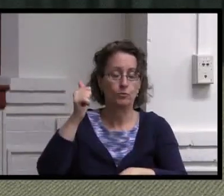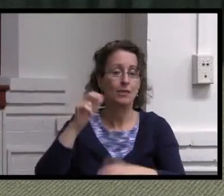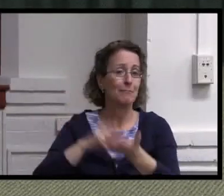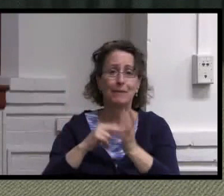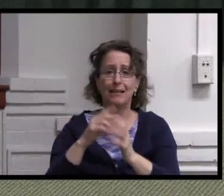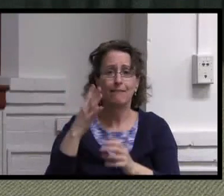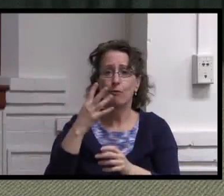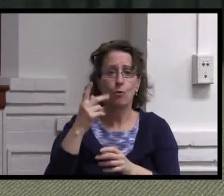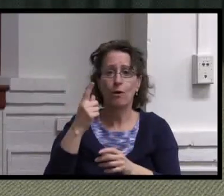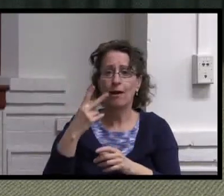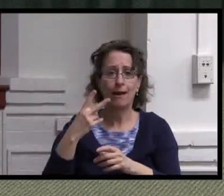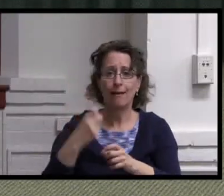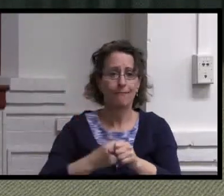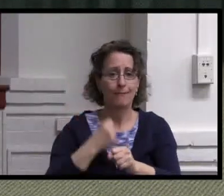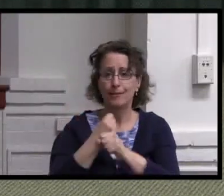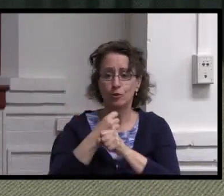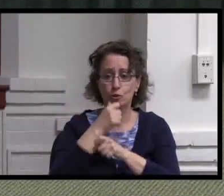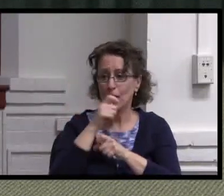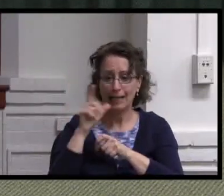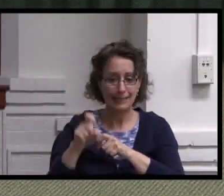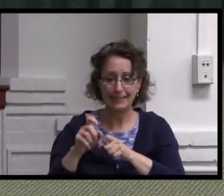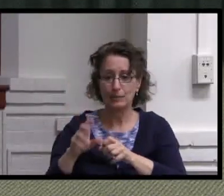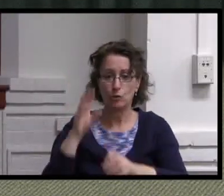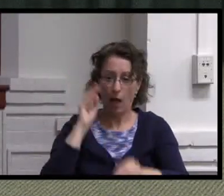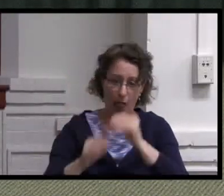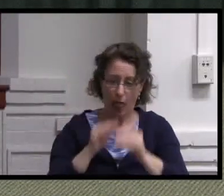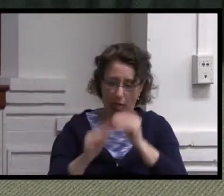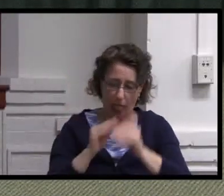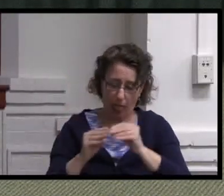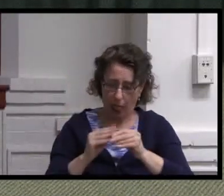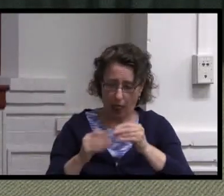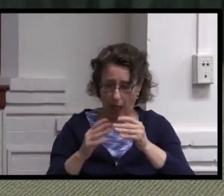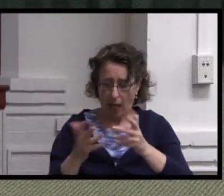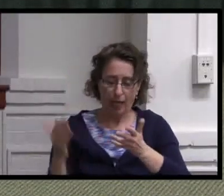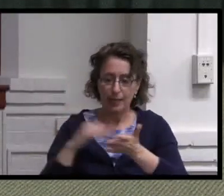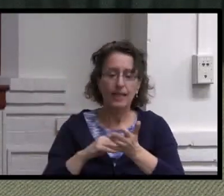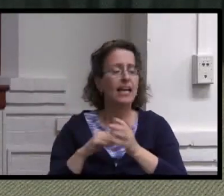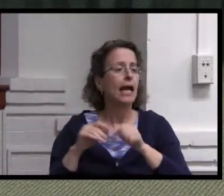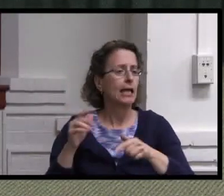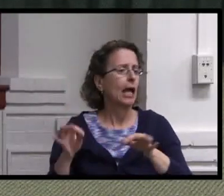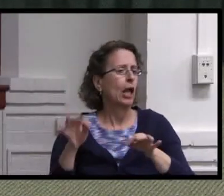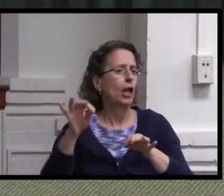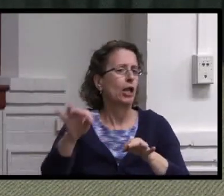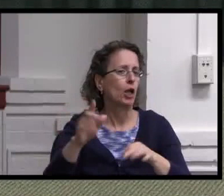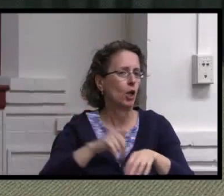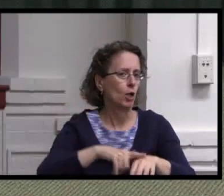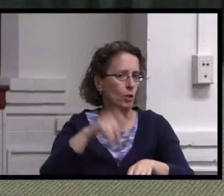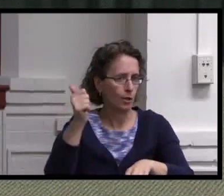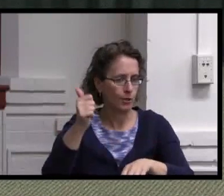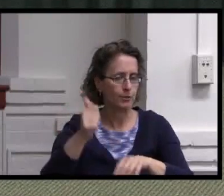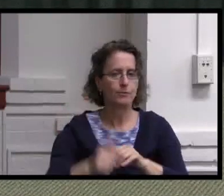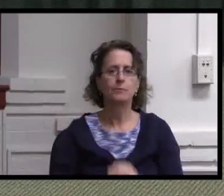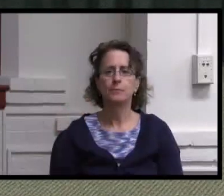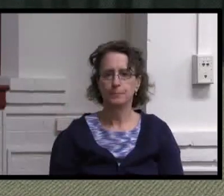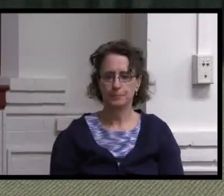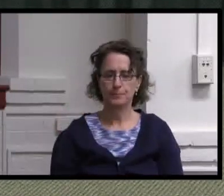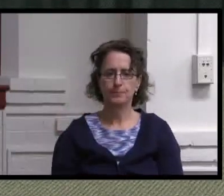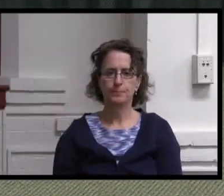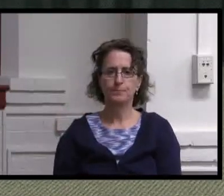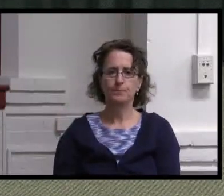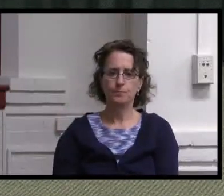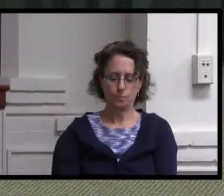it takes a good beating, this equipment does, as the material flows into the plant. And the intent of the modification is to